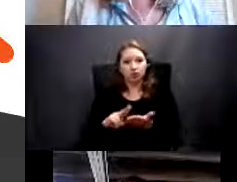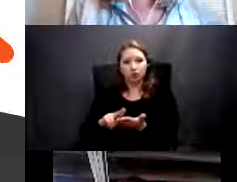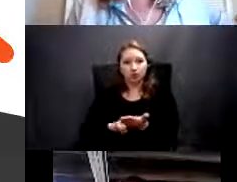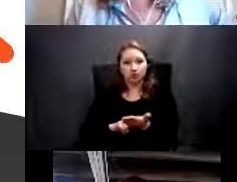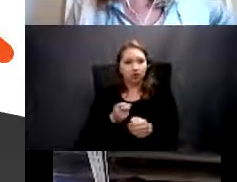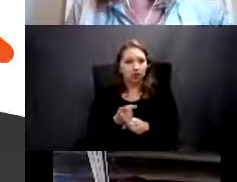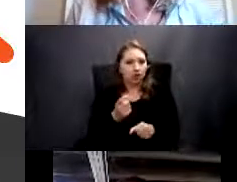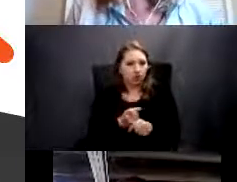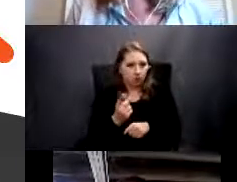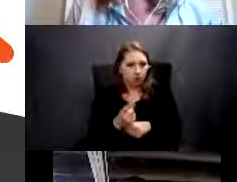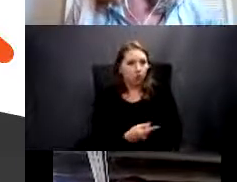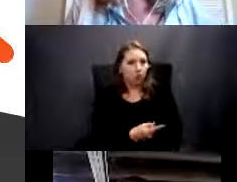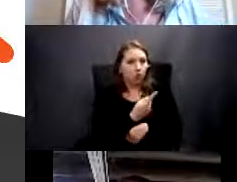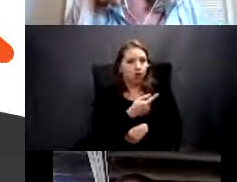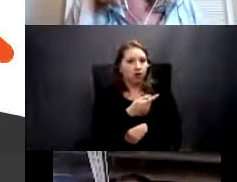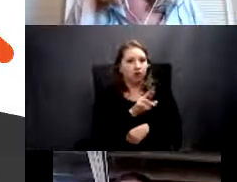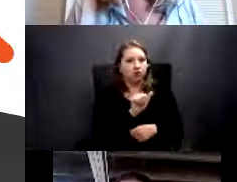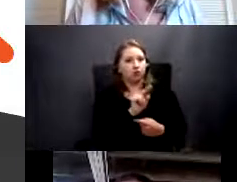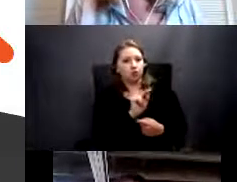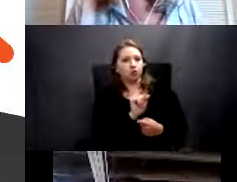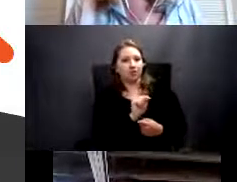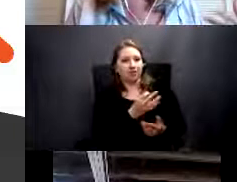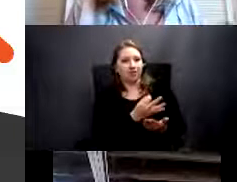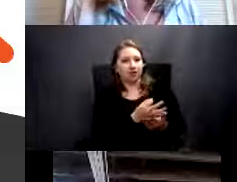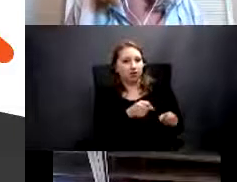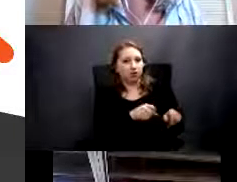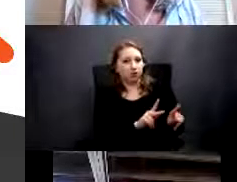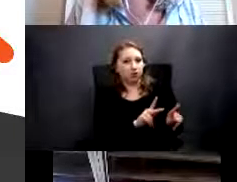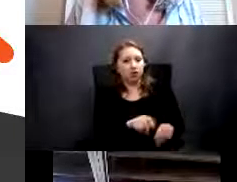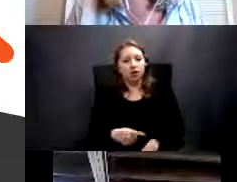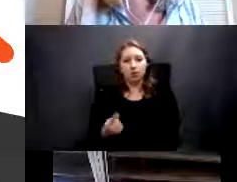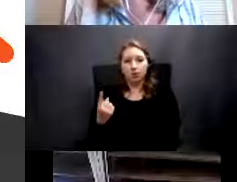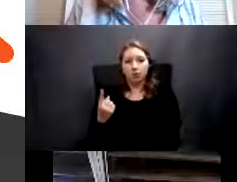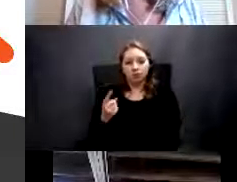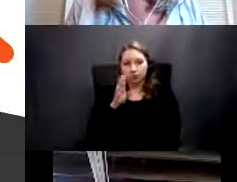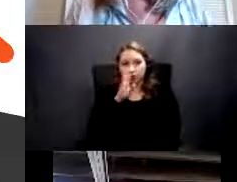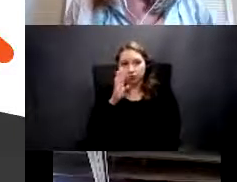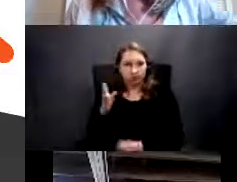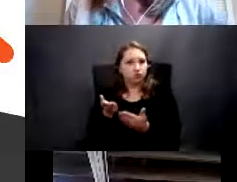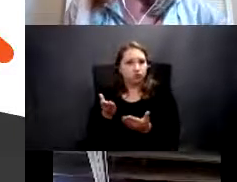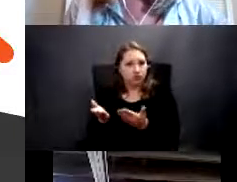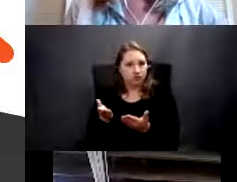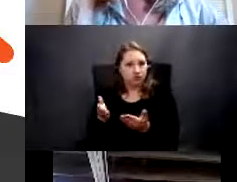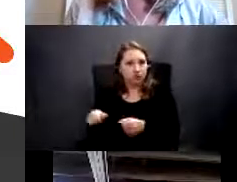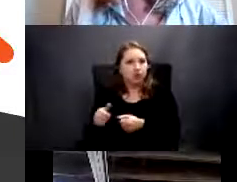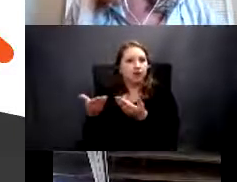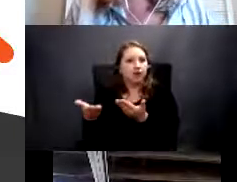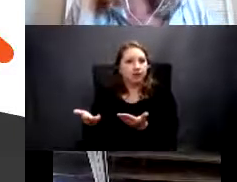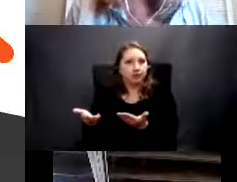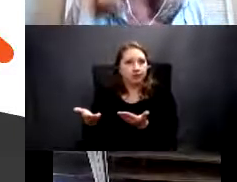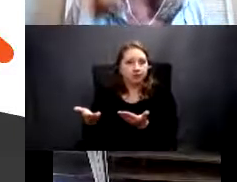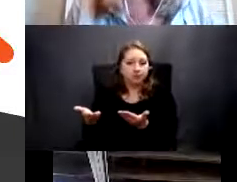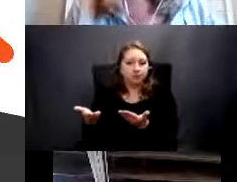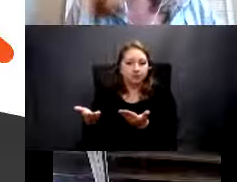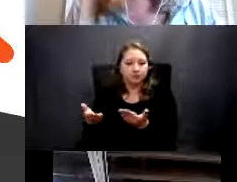contracts. One of them is a grant-funded opportunity. The other is direct service providing